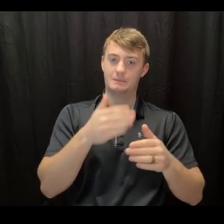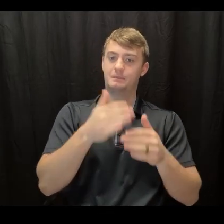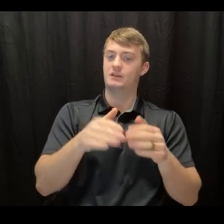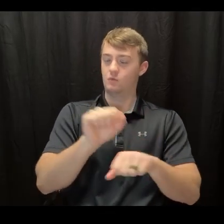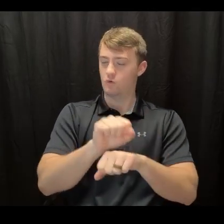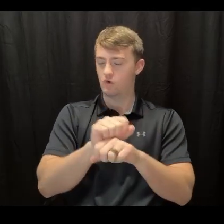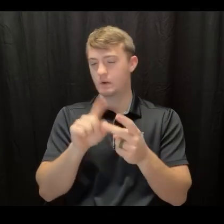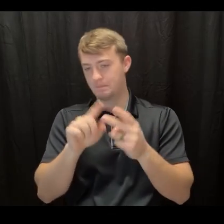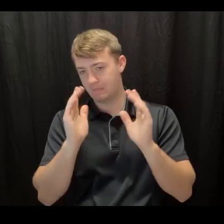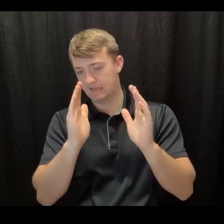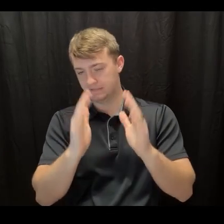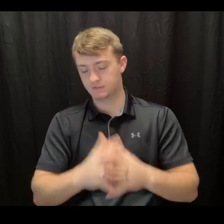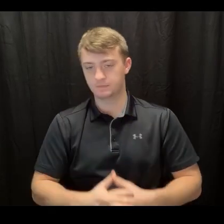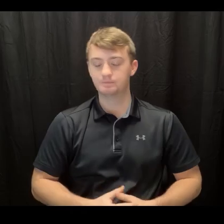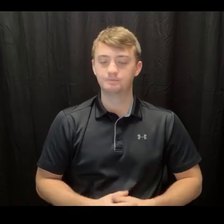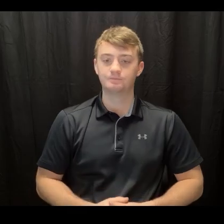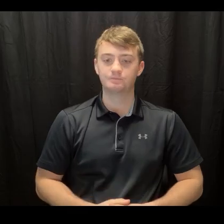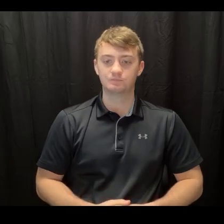or pay attention.